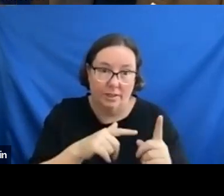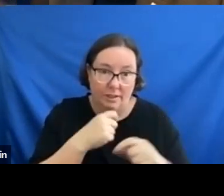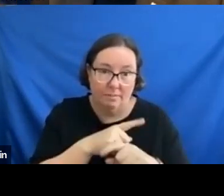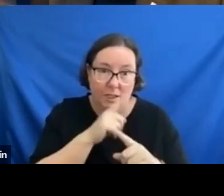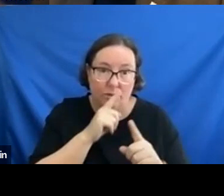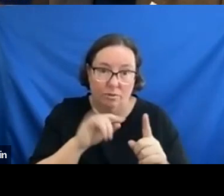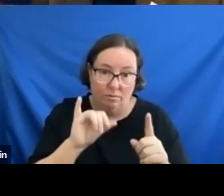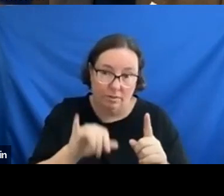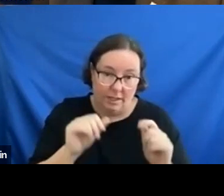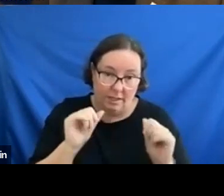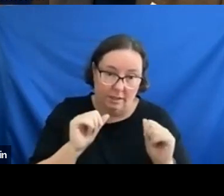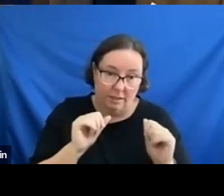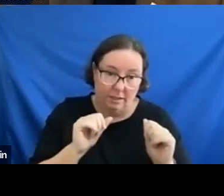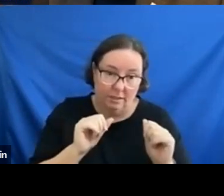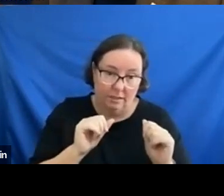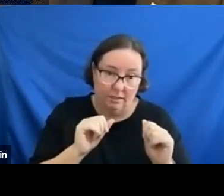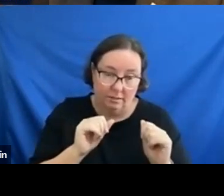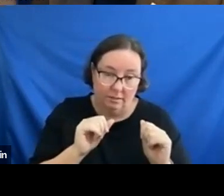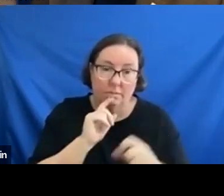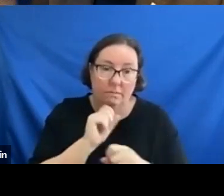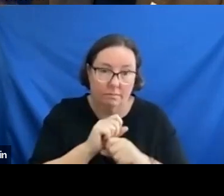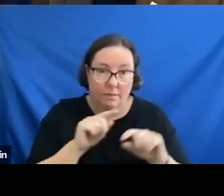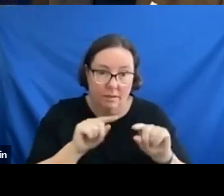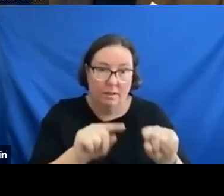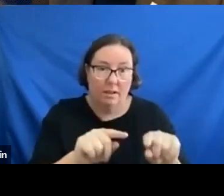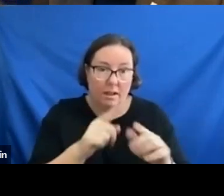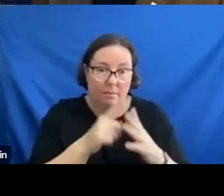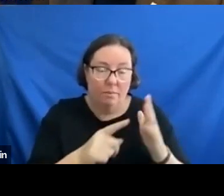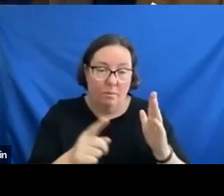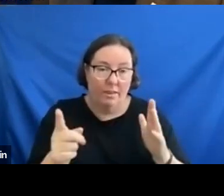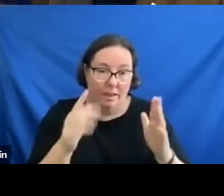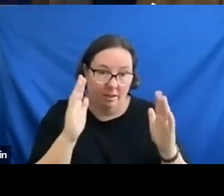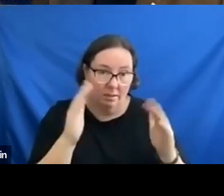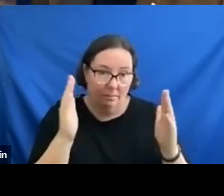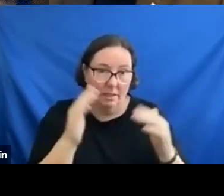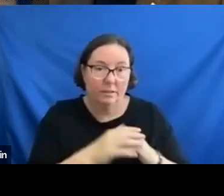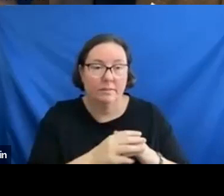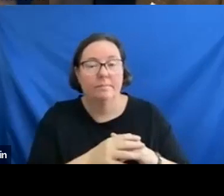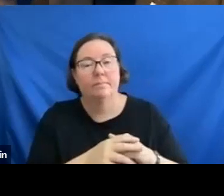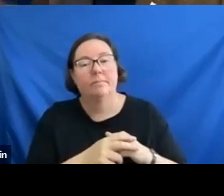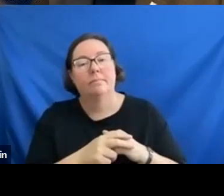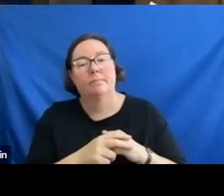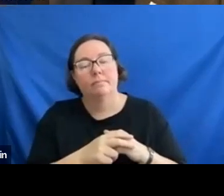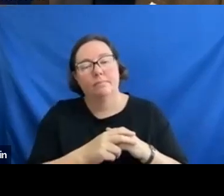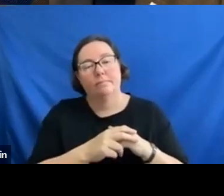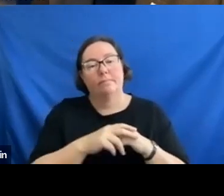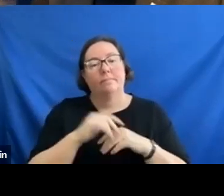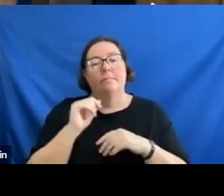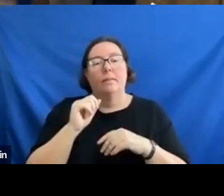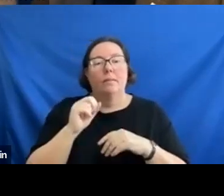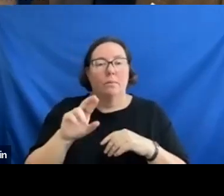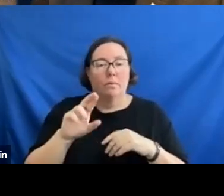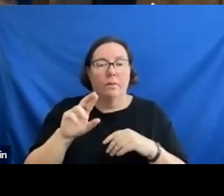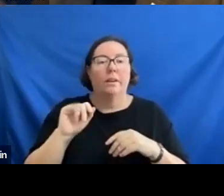that that is indeed in alignment with what they are expecting us to review, or if they would